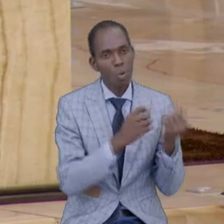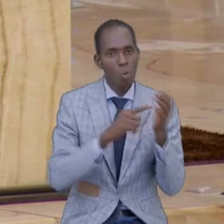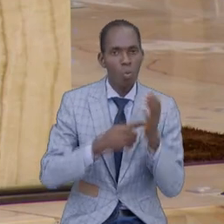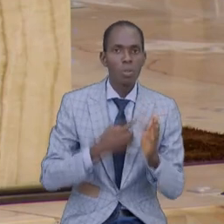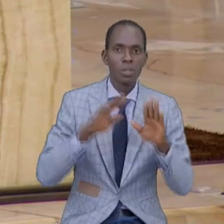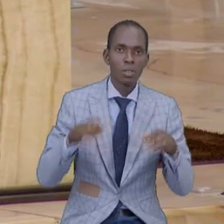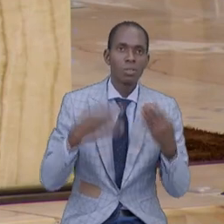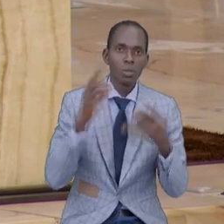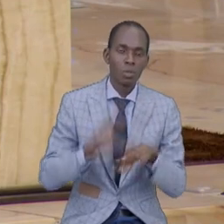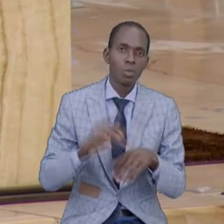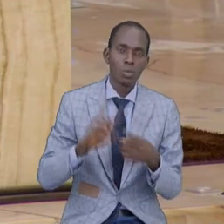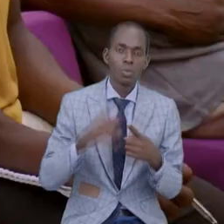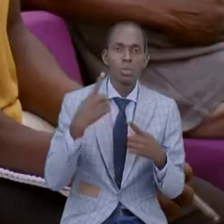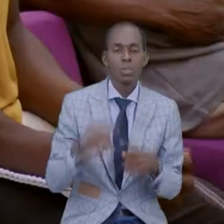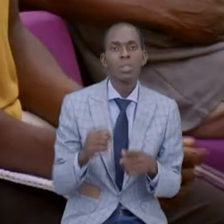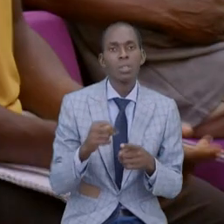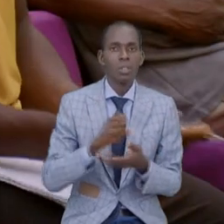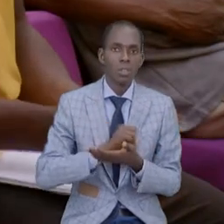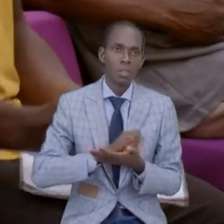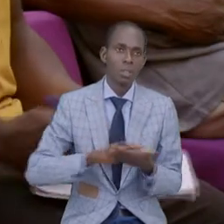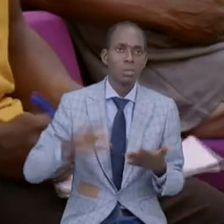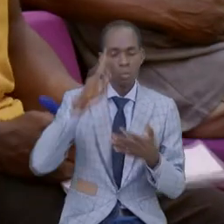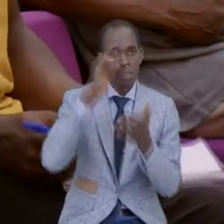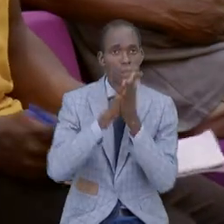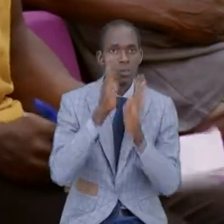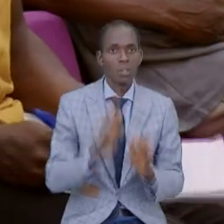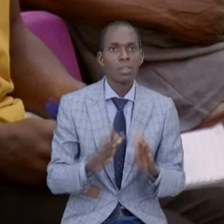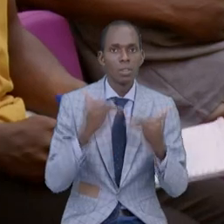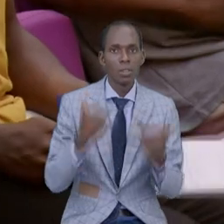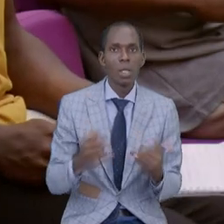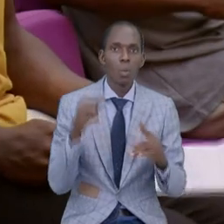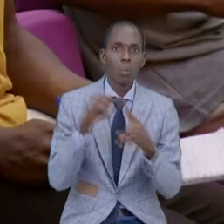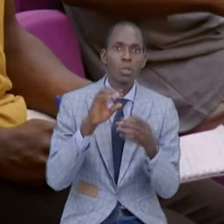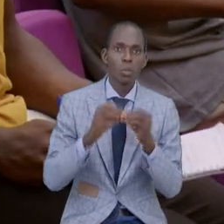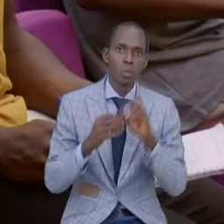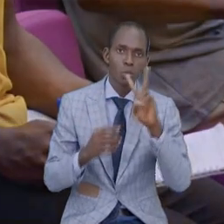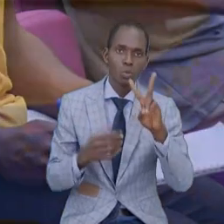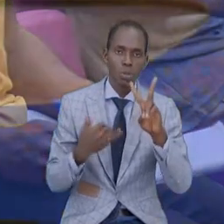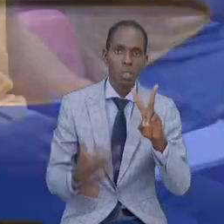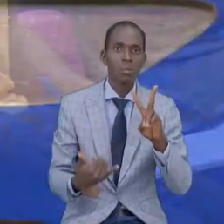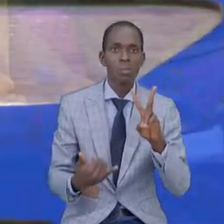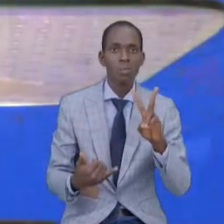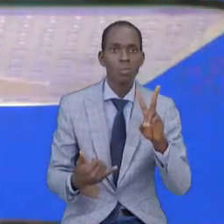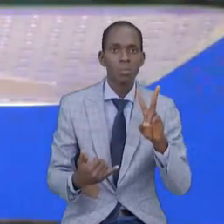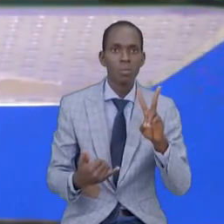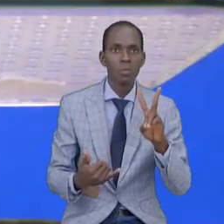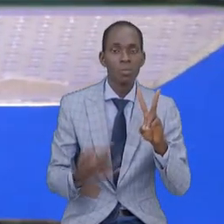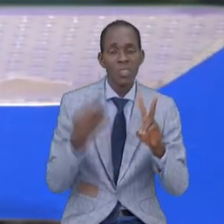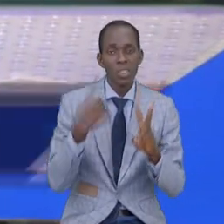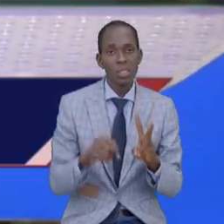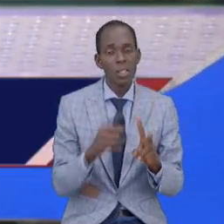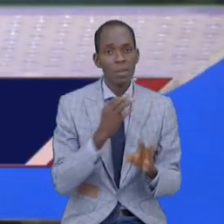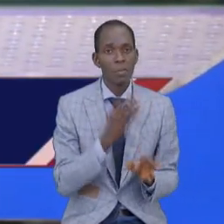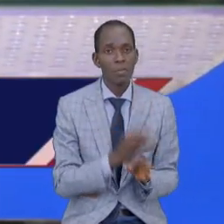delivered unto the saints. We're coming to number 2 here. Point number 2, the